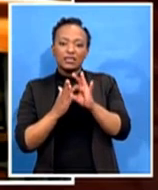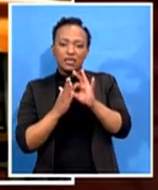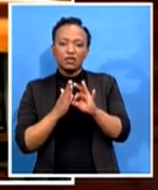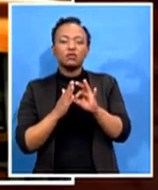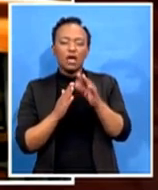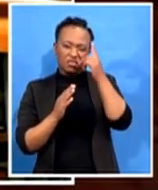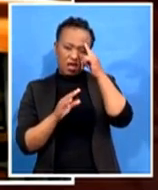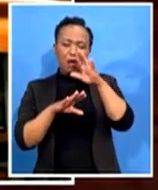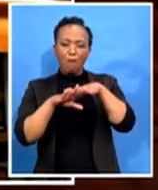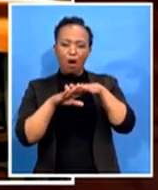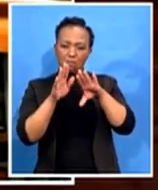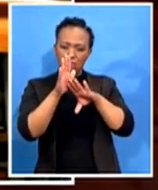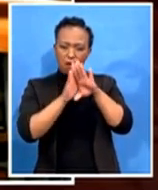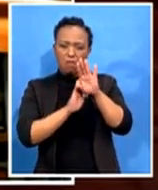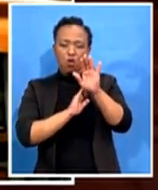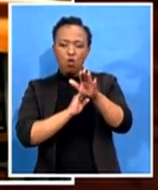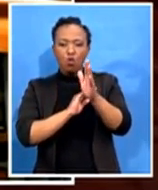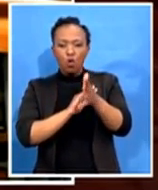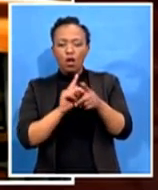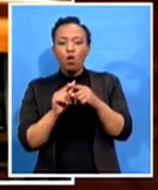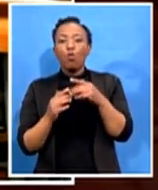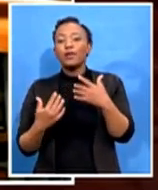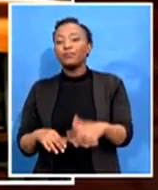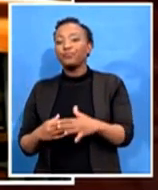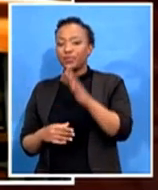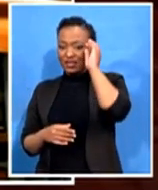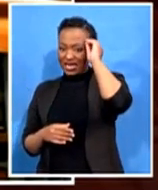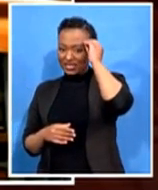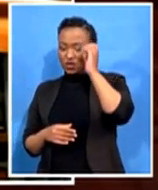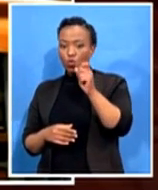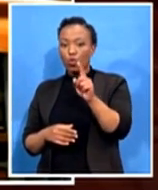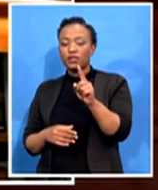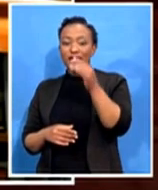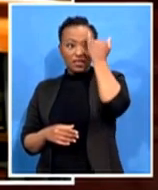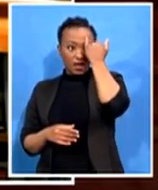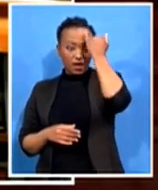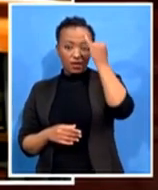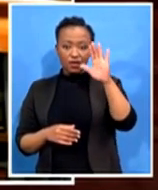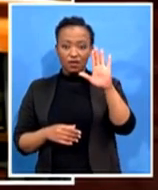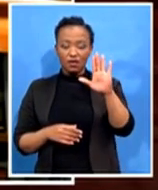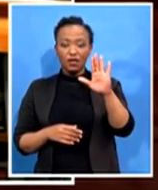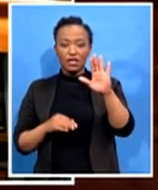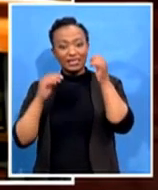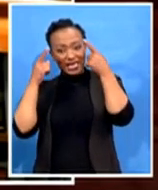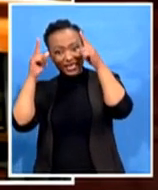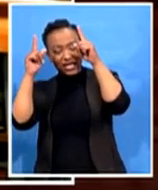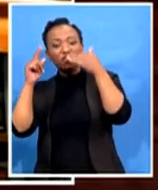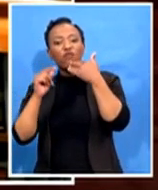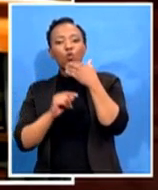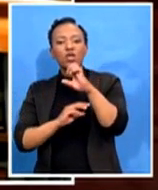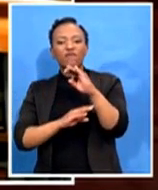is that the ideological proximity of the EFF is closer to that